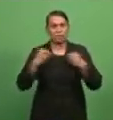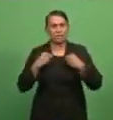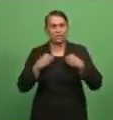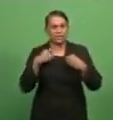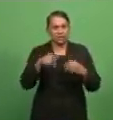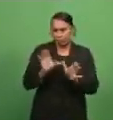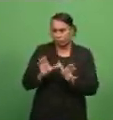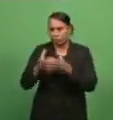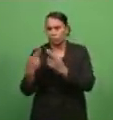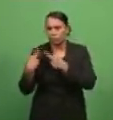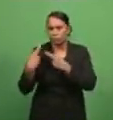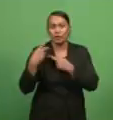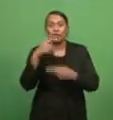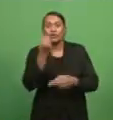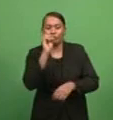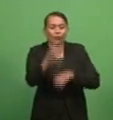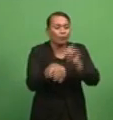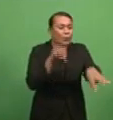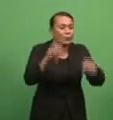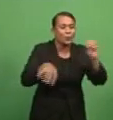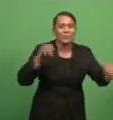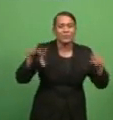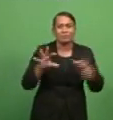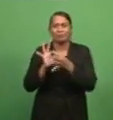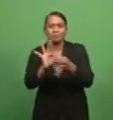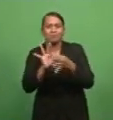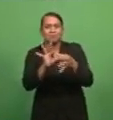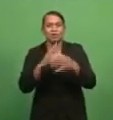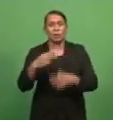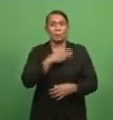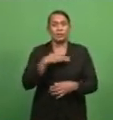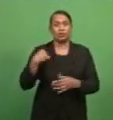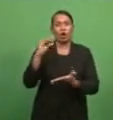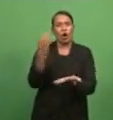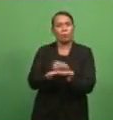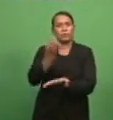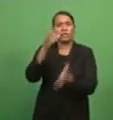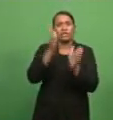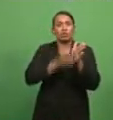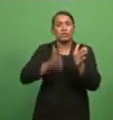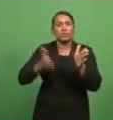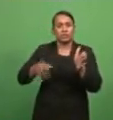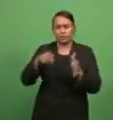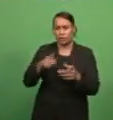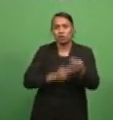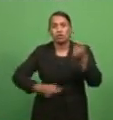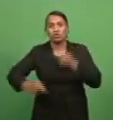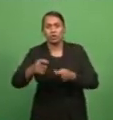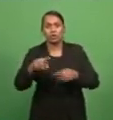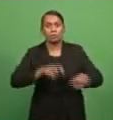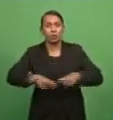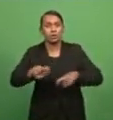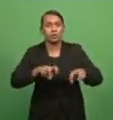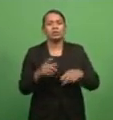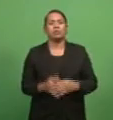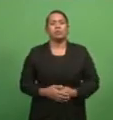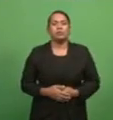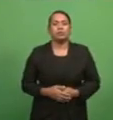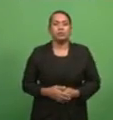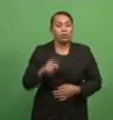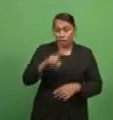FCCC in collaboration with the Ministry of Commerce, Industry, Trade and Transport. Assist those families that have been put into